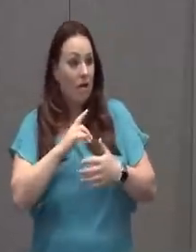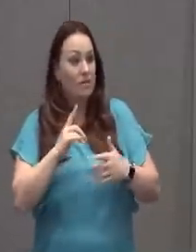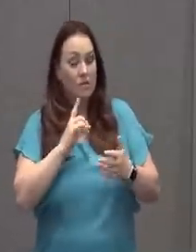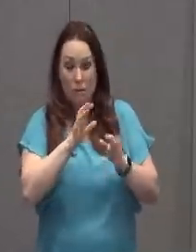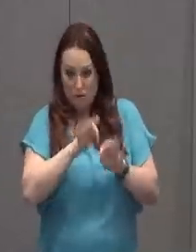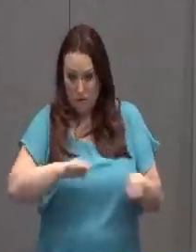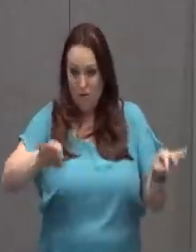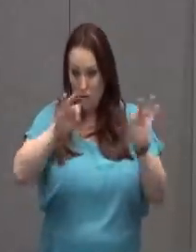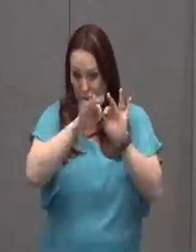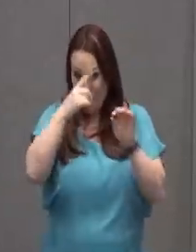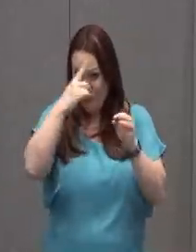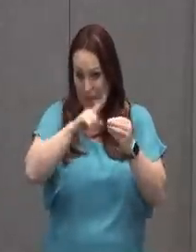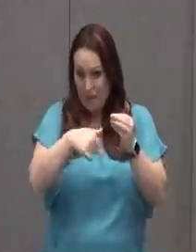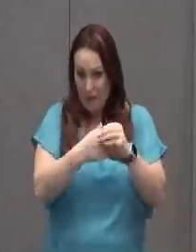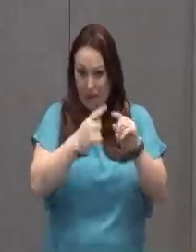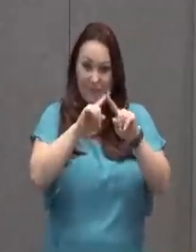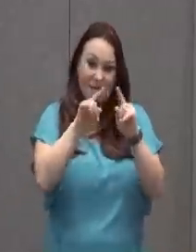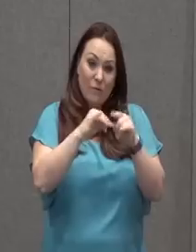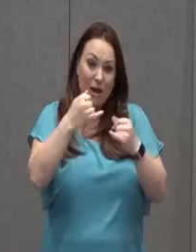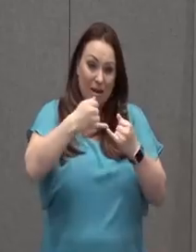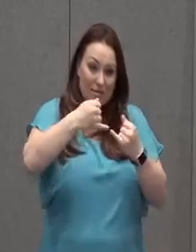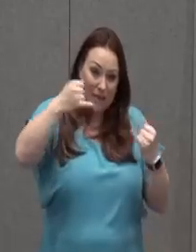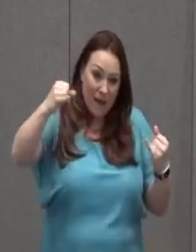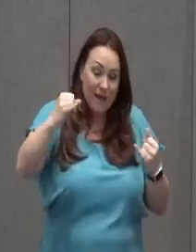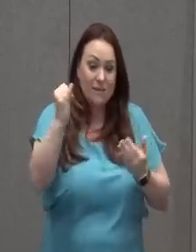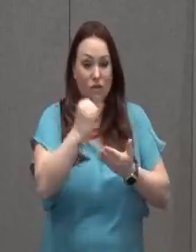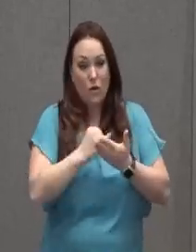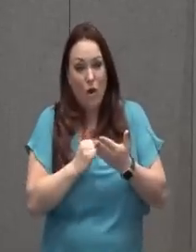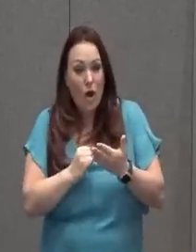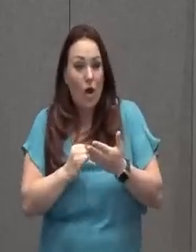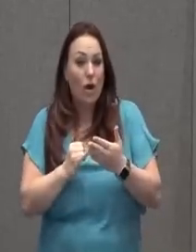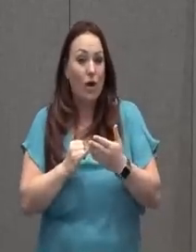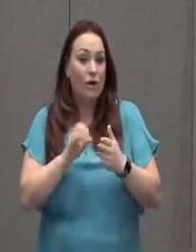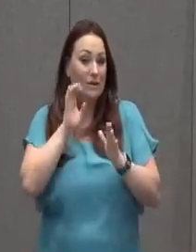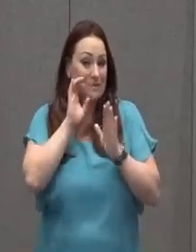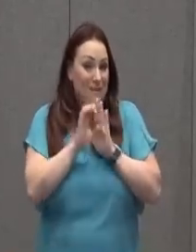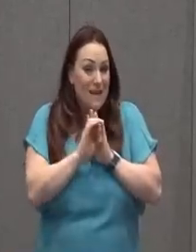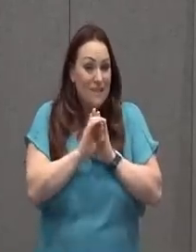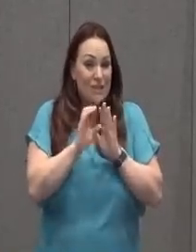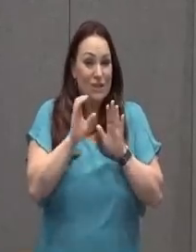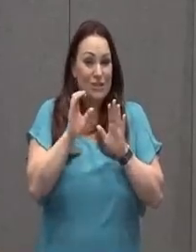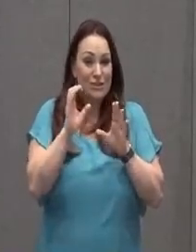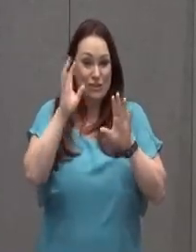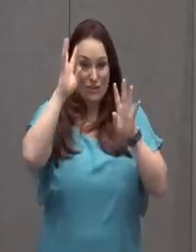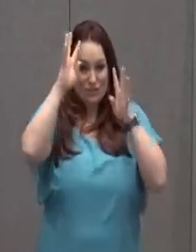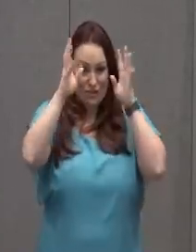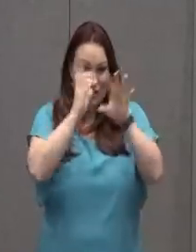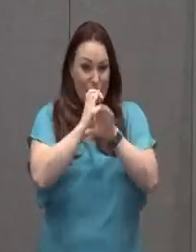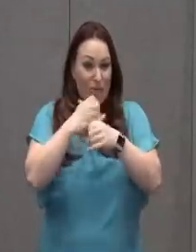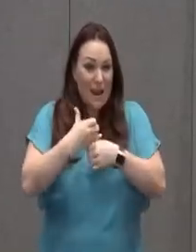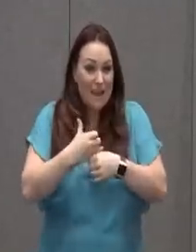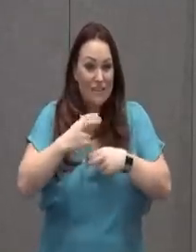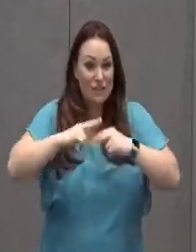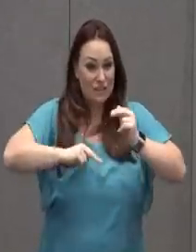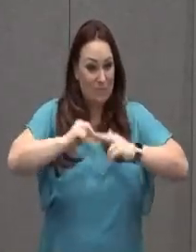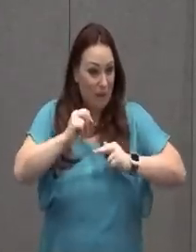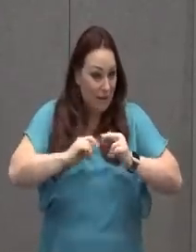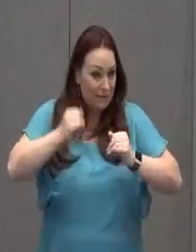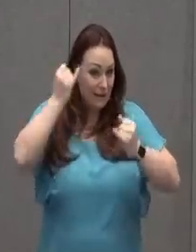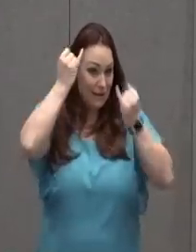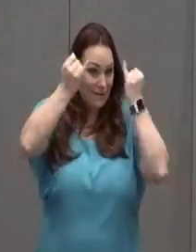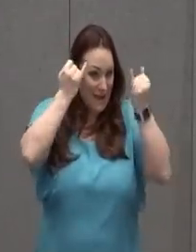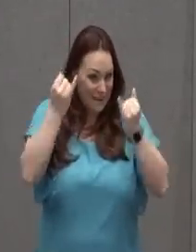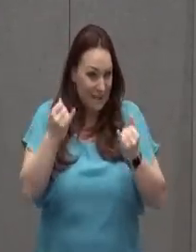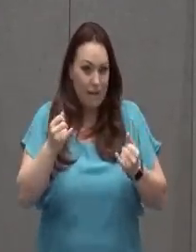when we're thinking about different lines with our artwork, our drawings, creations, building, imagination. Very cool.